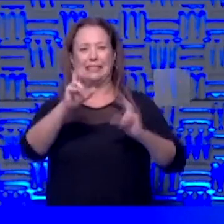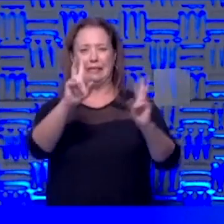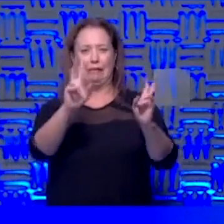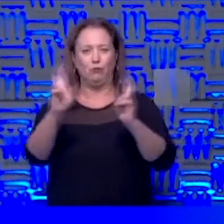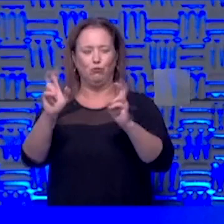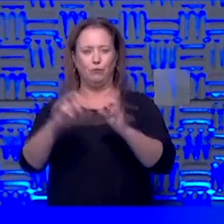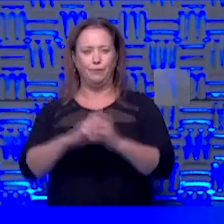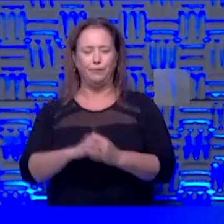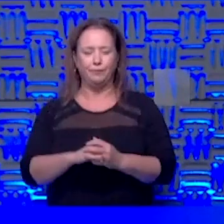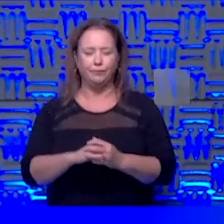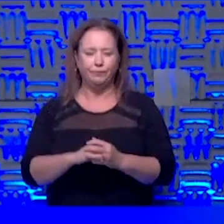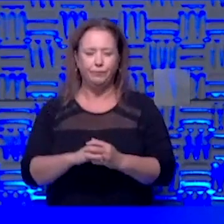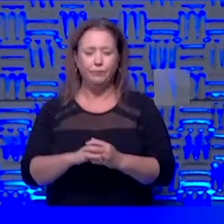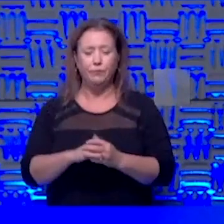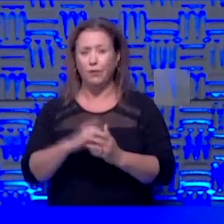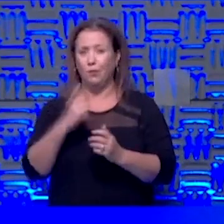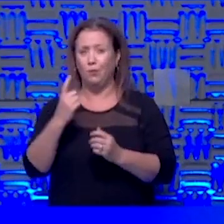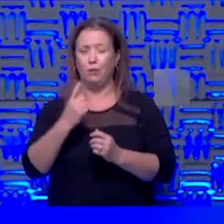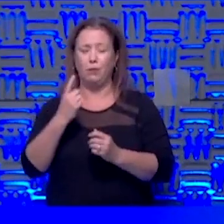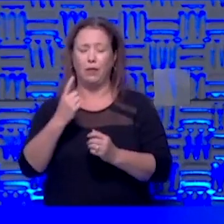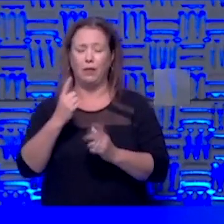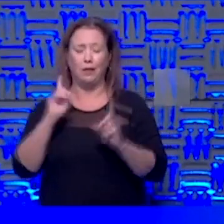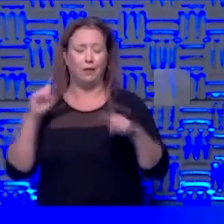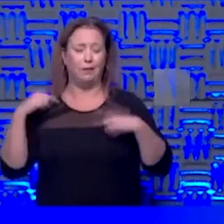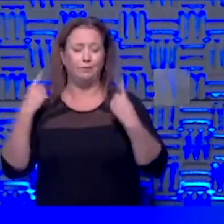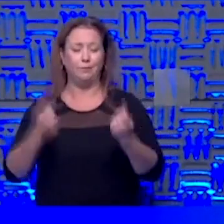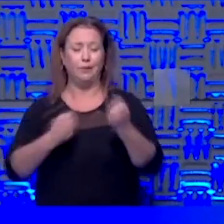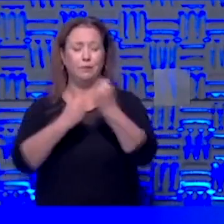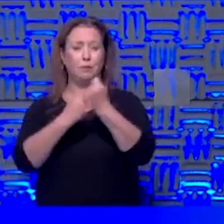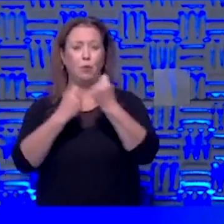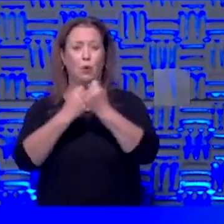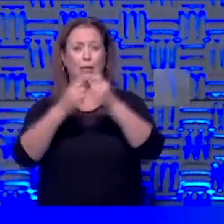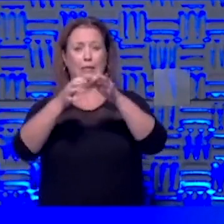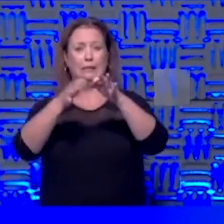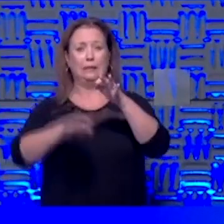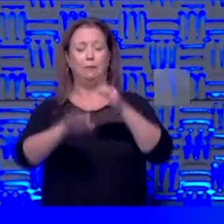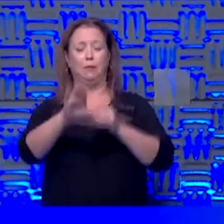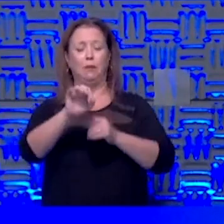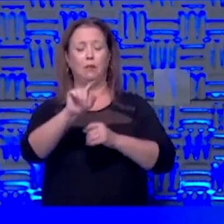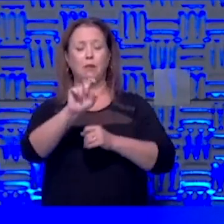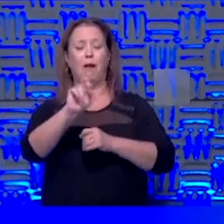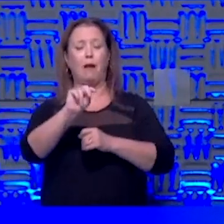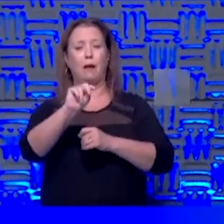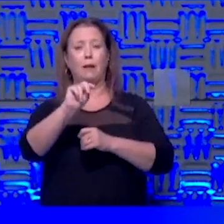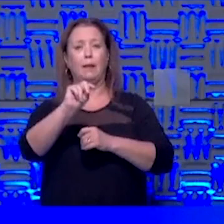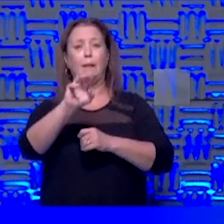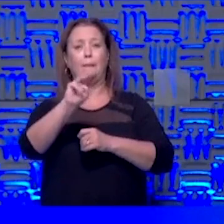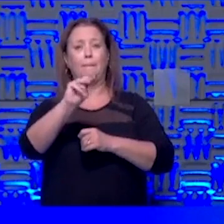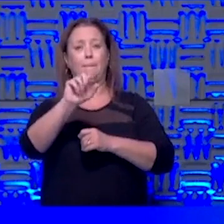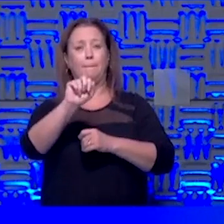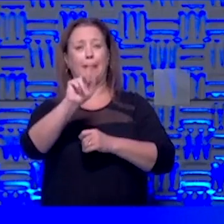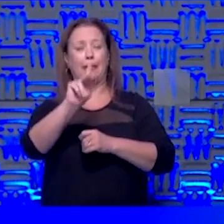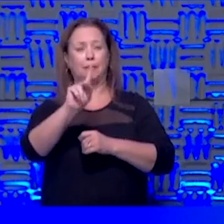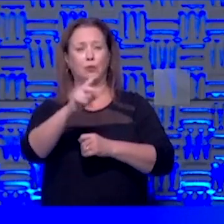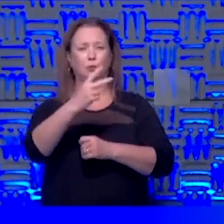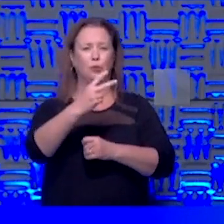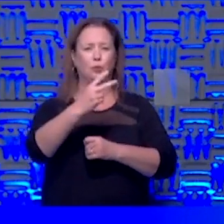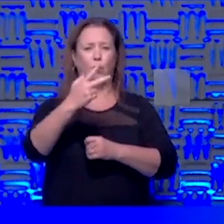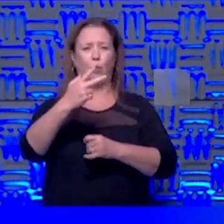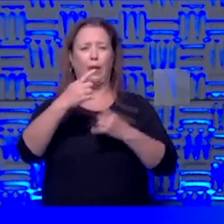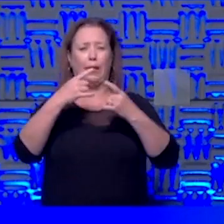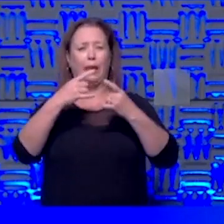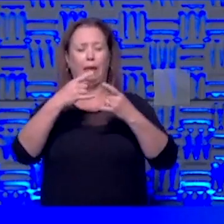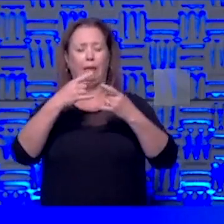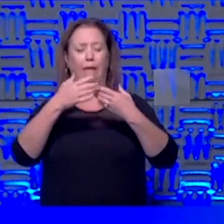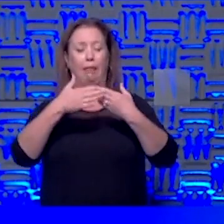we've always really endorsed simple cotton masks. 2 or 3 layers of cotton is going to be just as